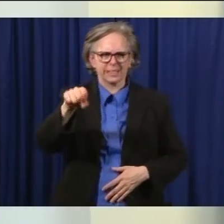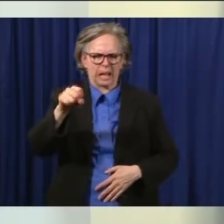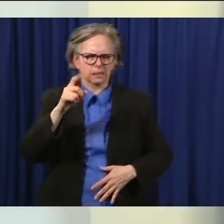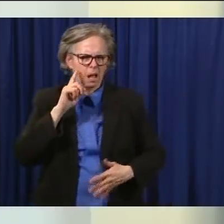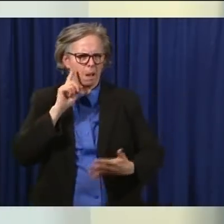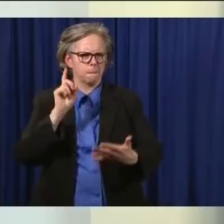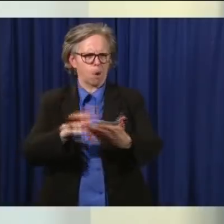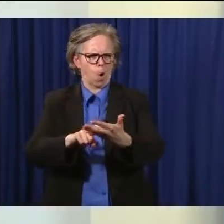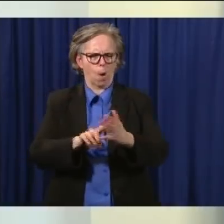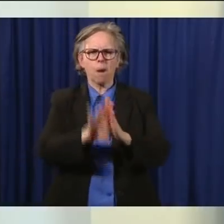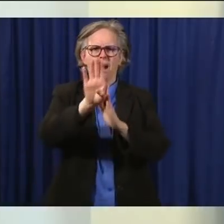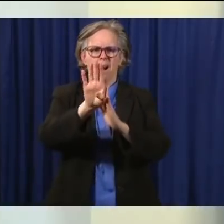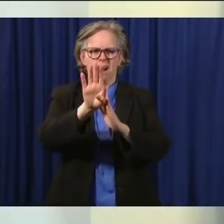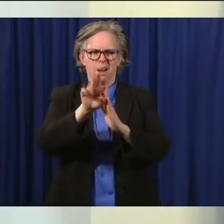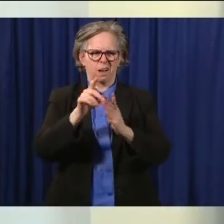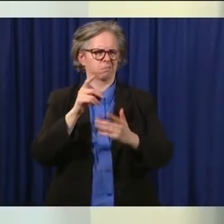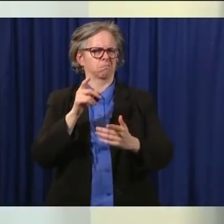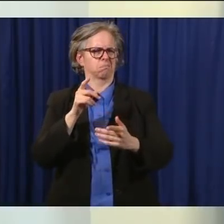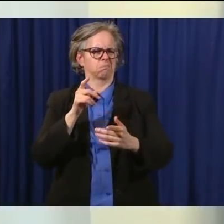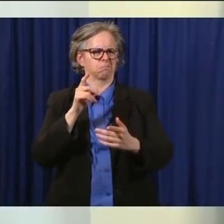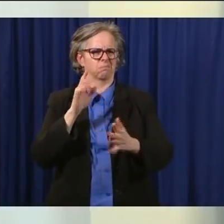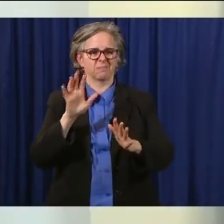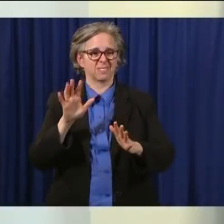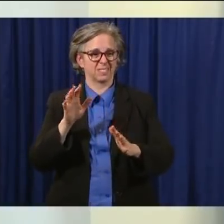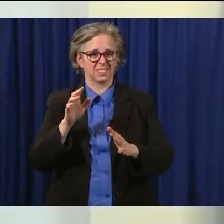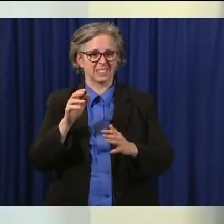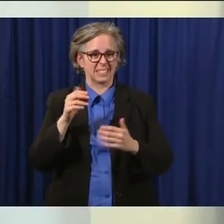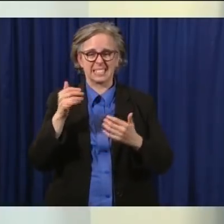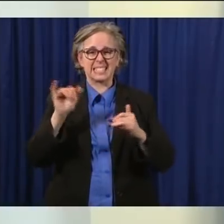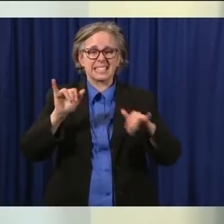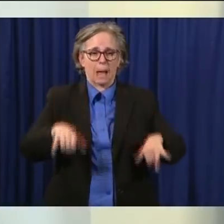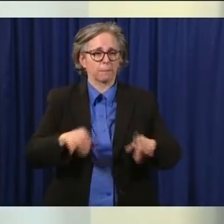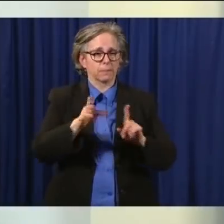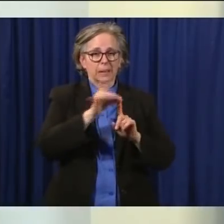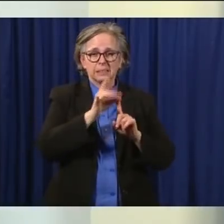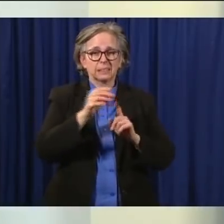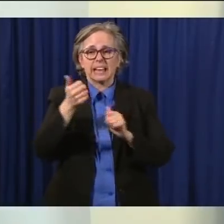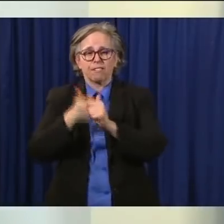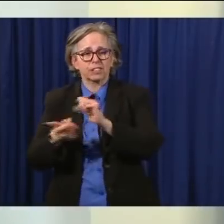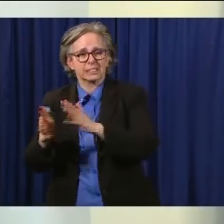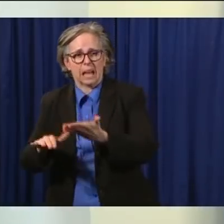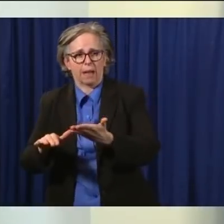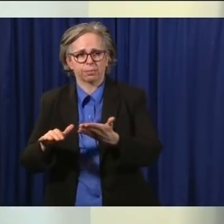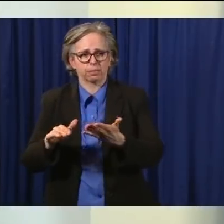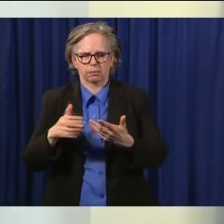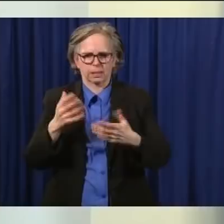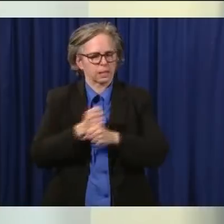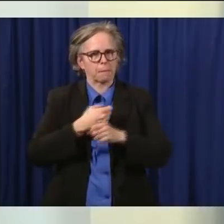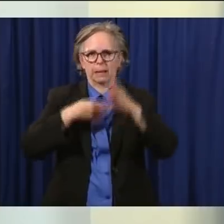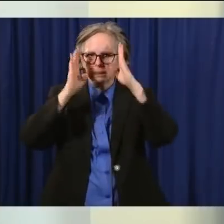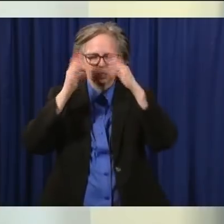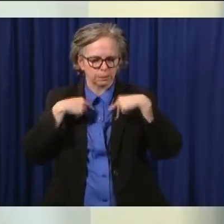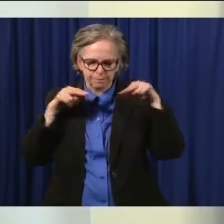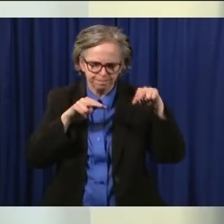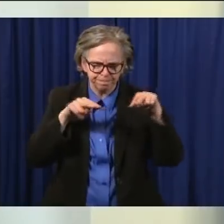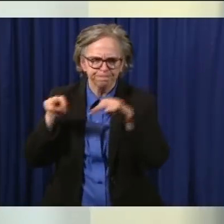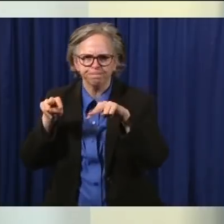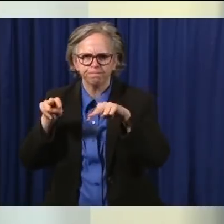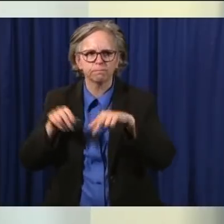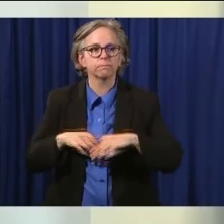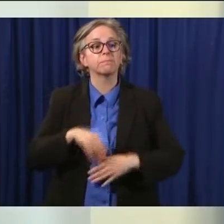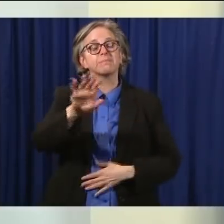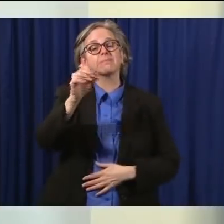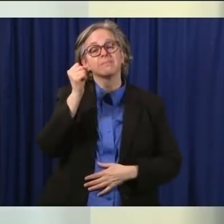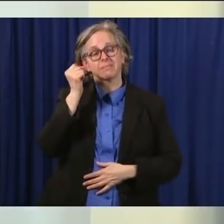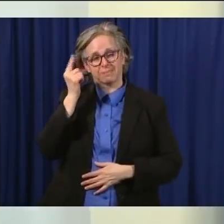right now catches my attention, and every death. And what we have to look for is looking at that